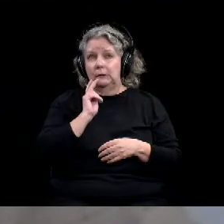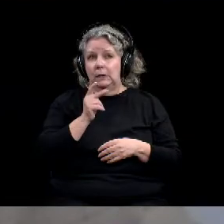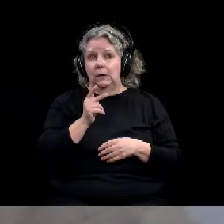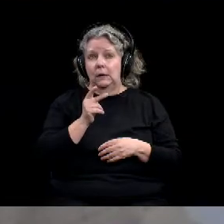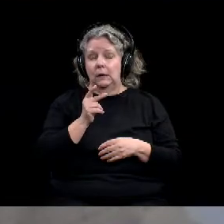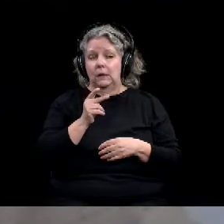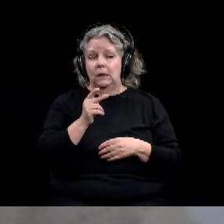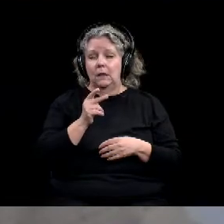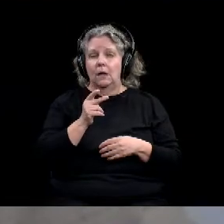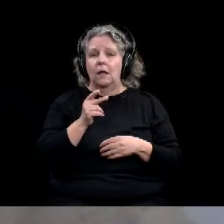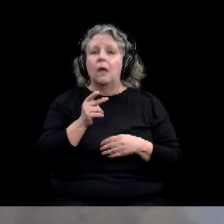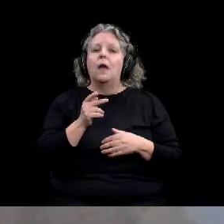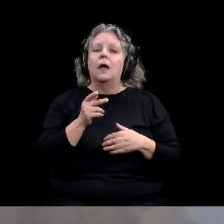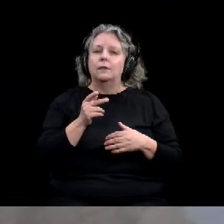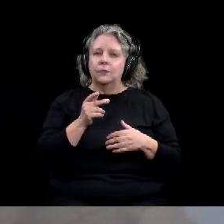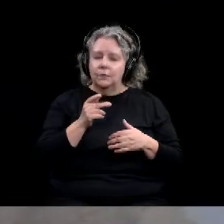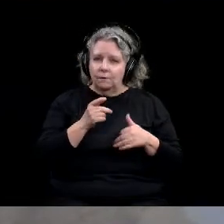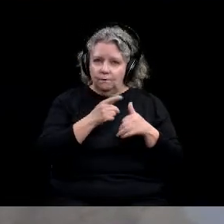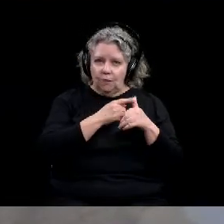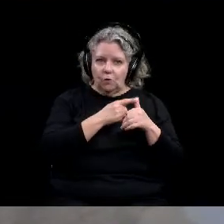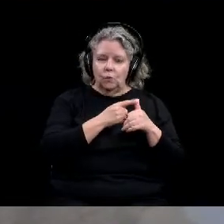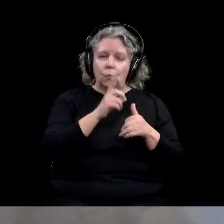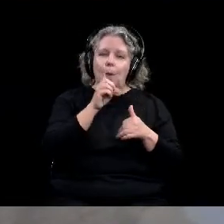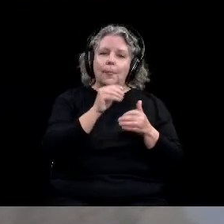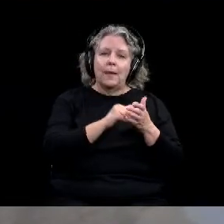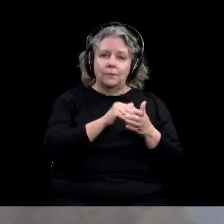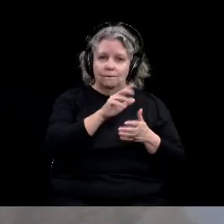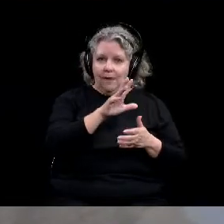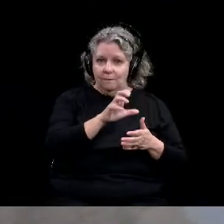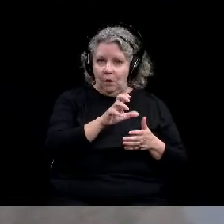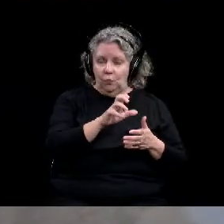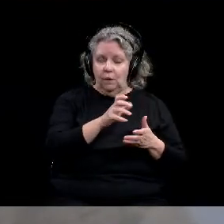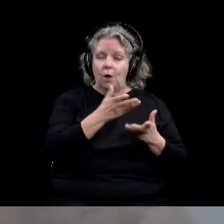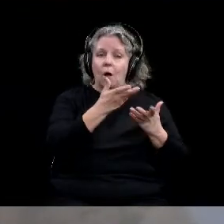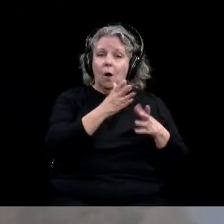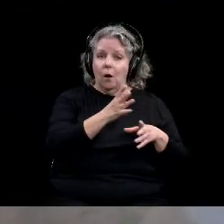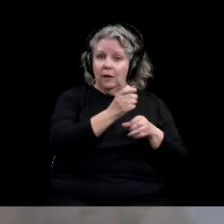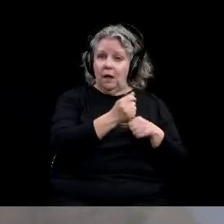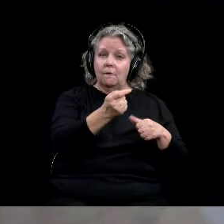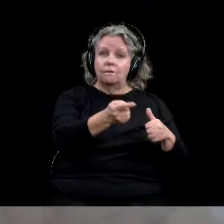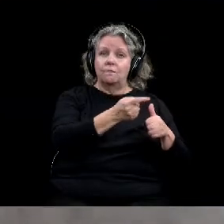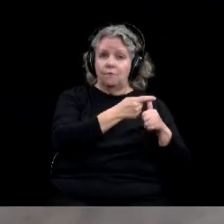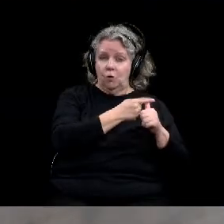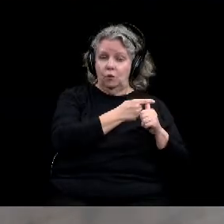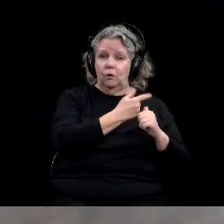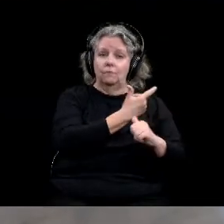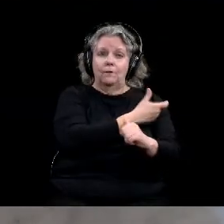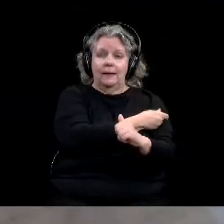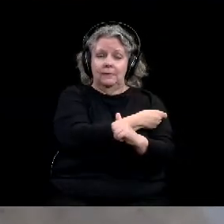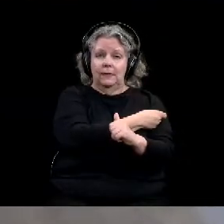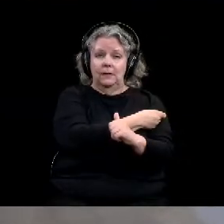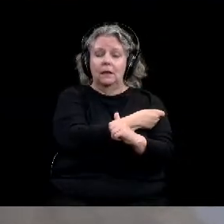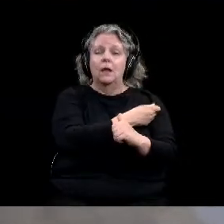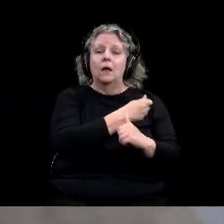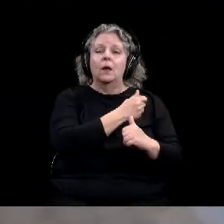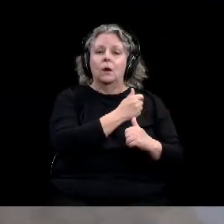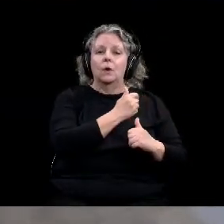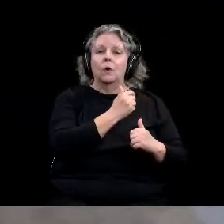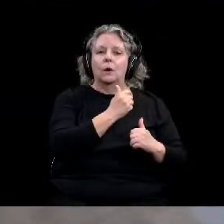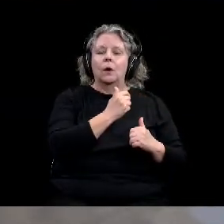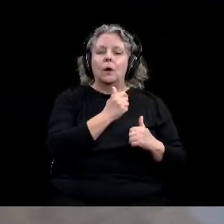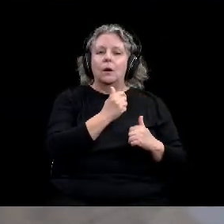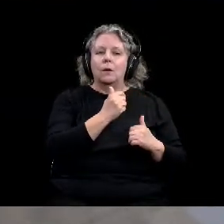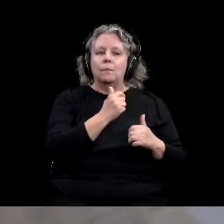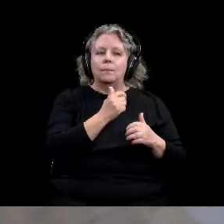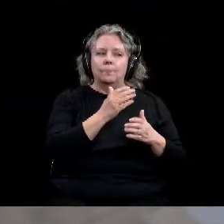first vaccine in the time frame between January 12th and the 14th, who now need their second dose. If you received